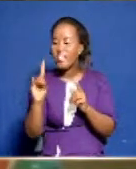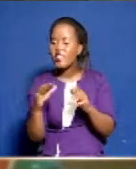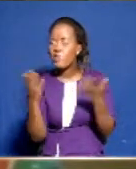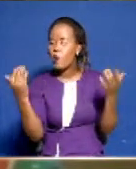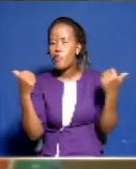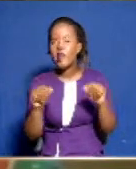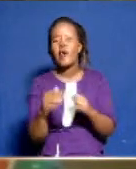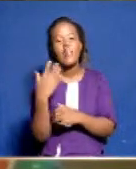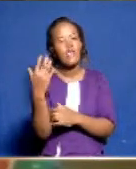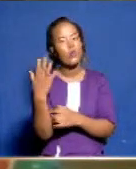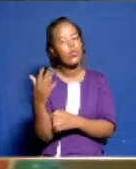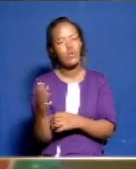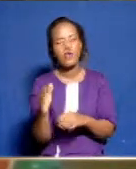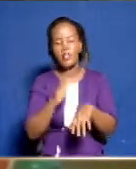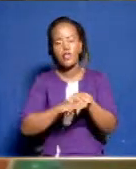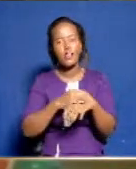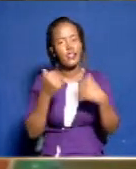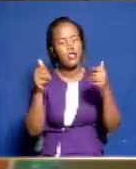yote.